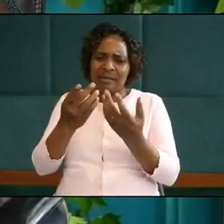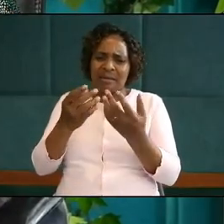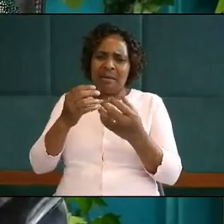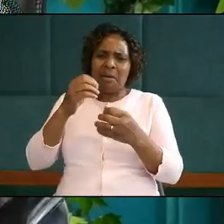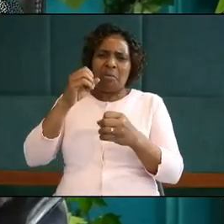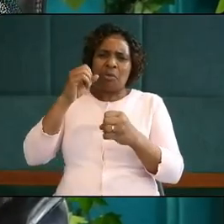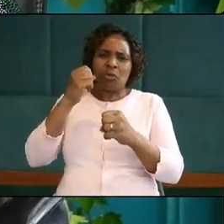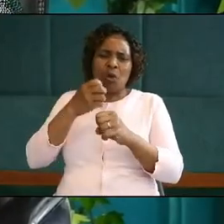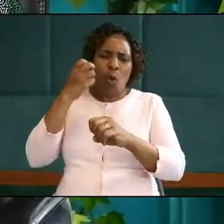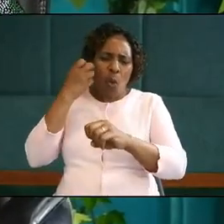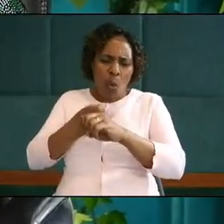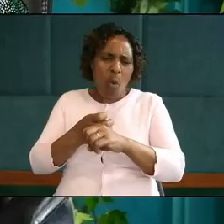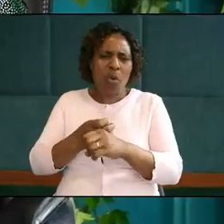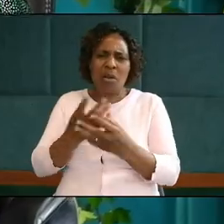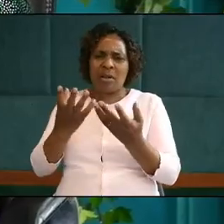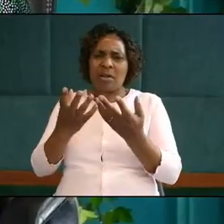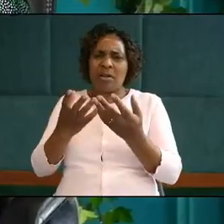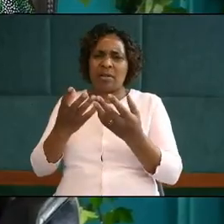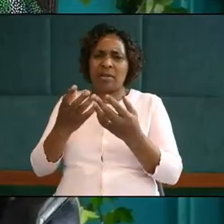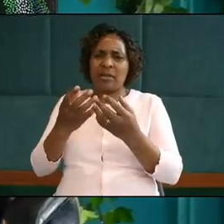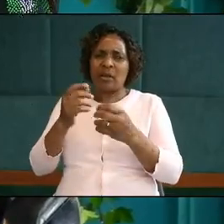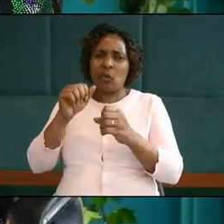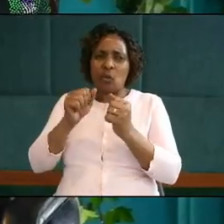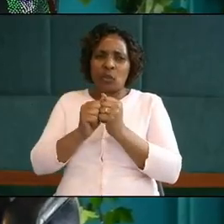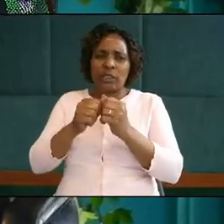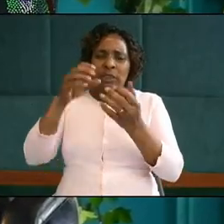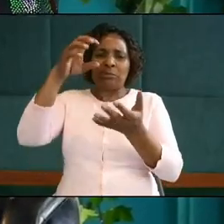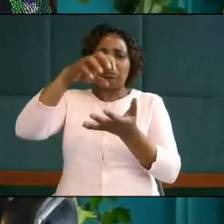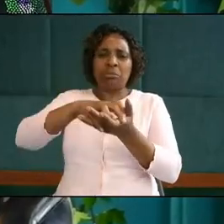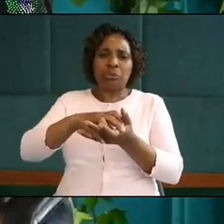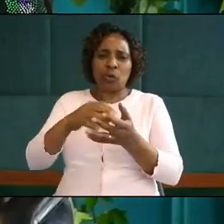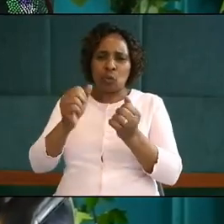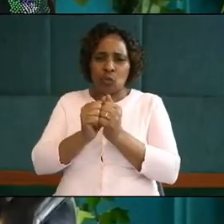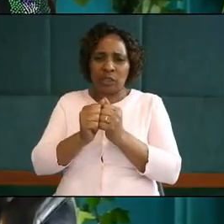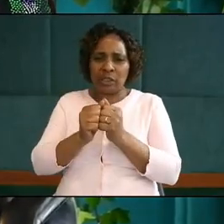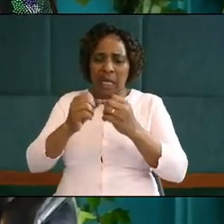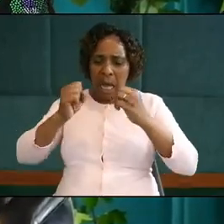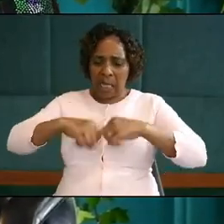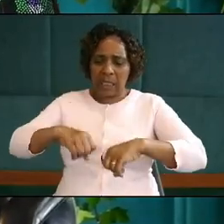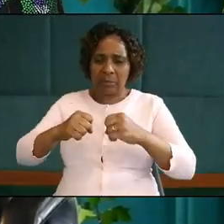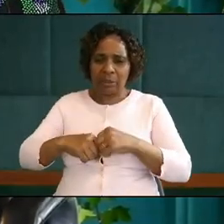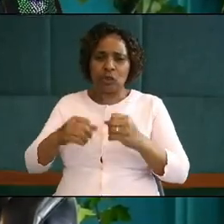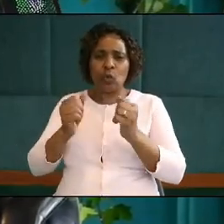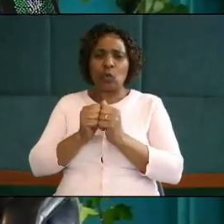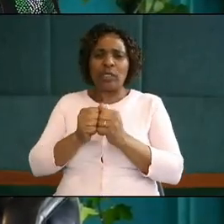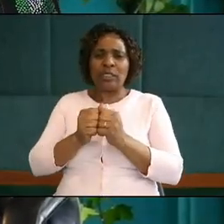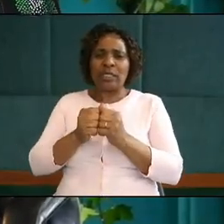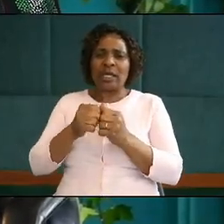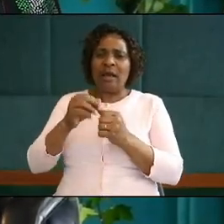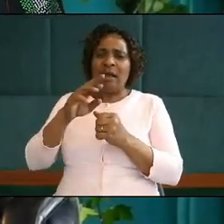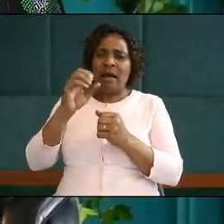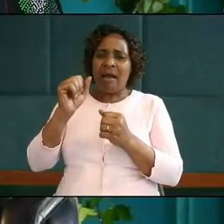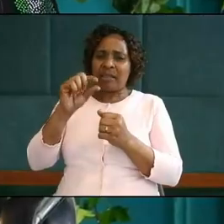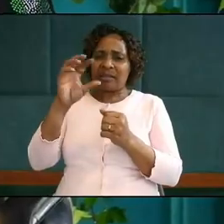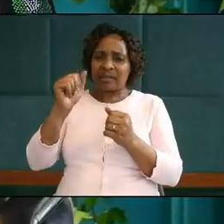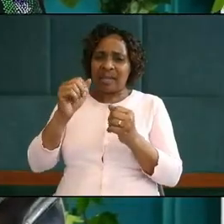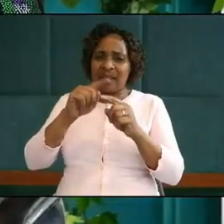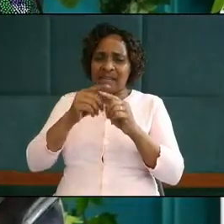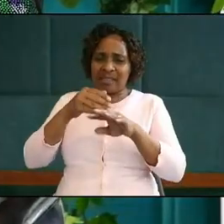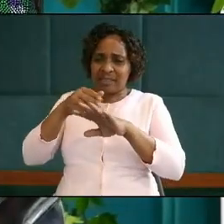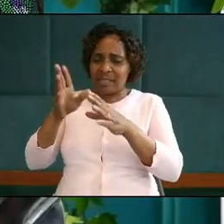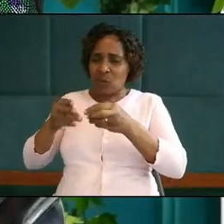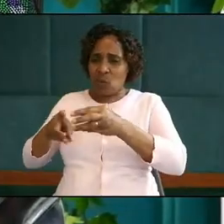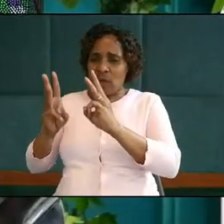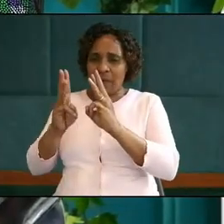gold tumors and gold rats. So they placed the Ark of the Covenant with gold tumors and gold rats and then sent it on its way.